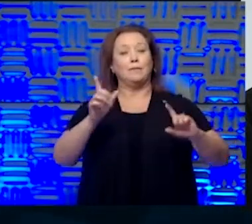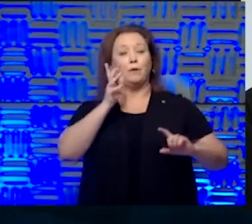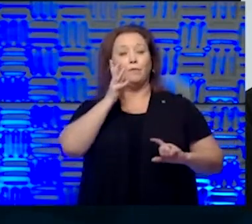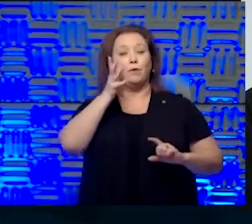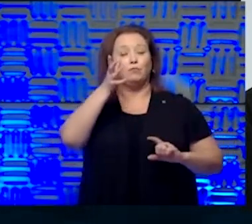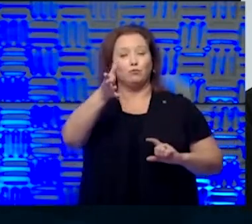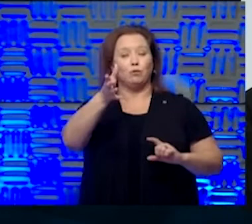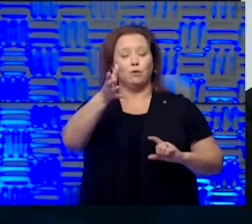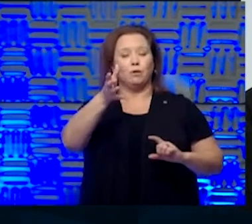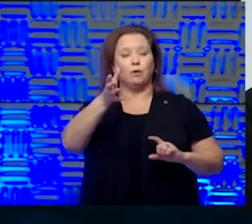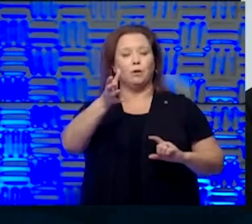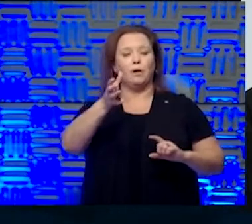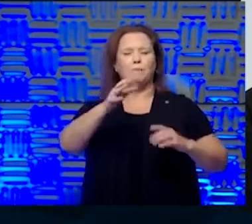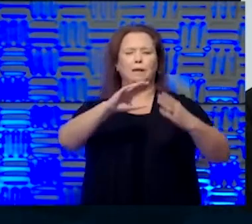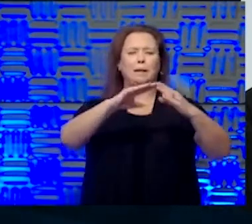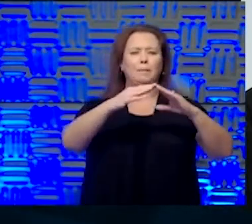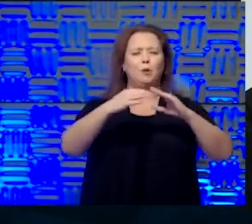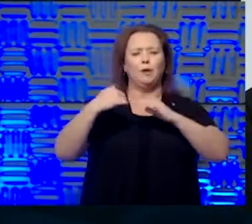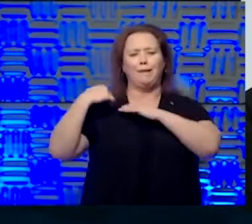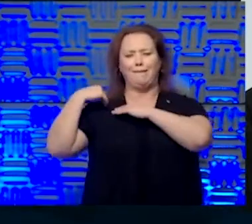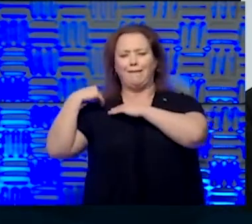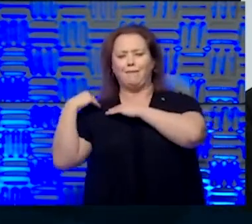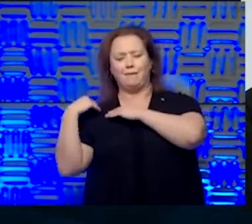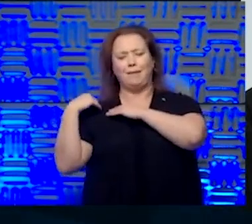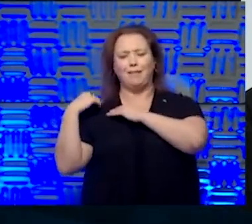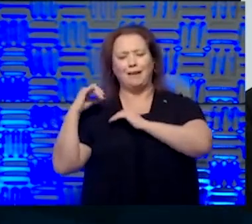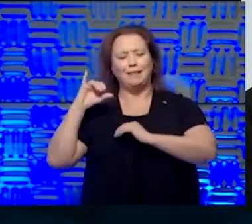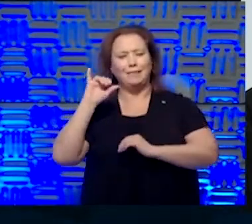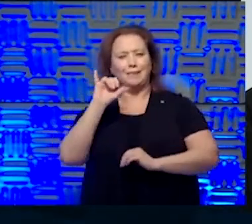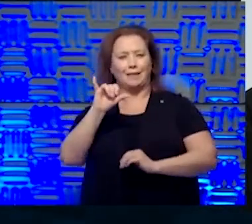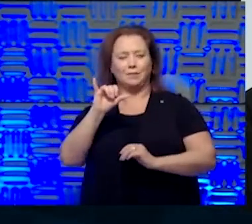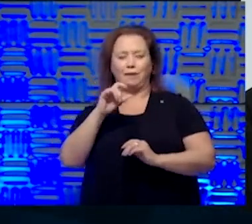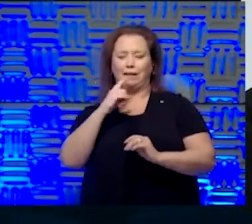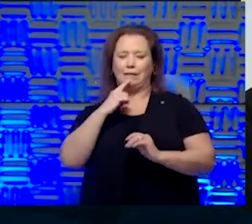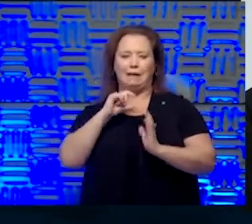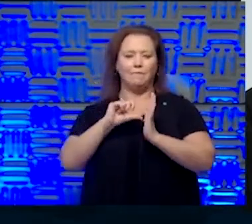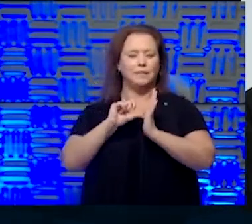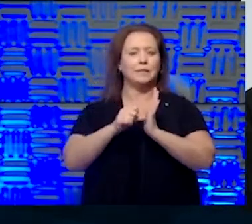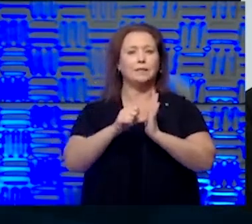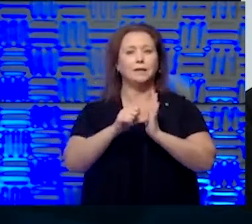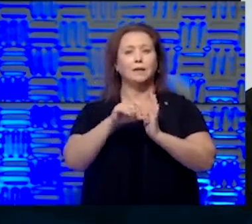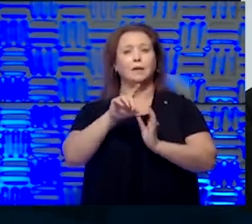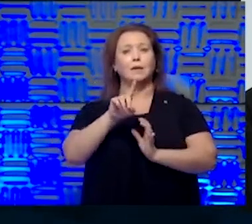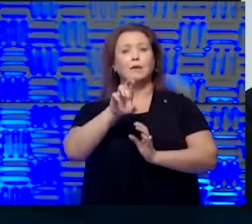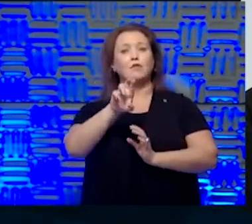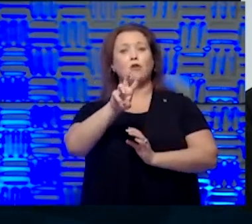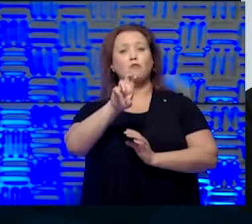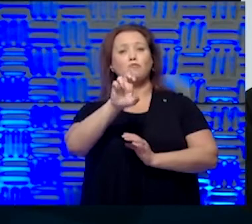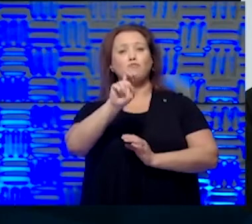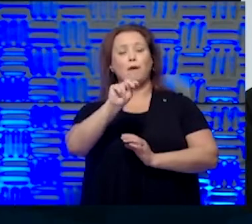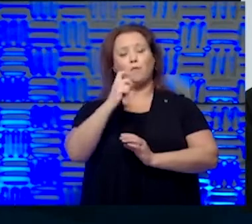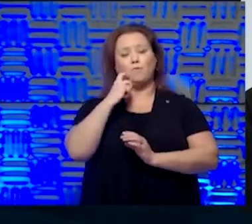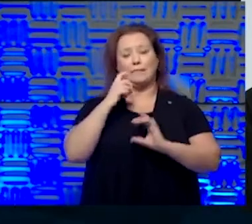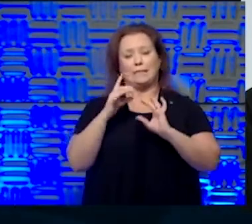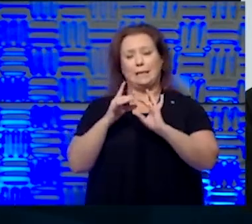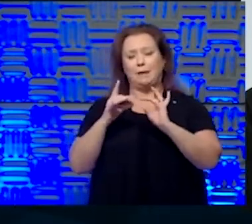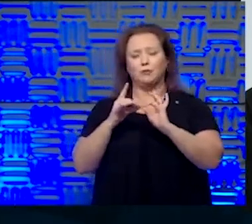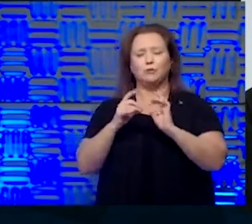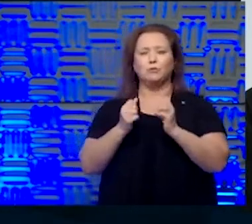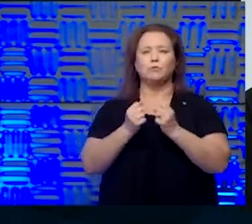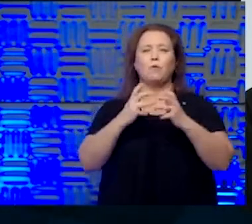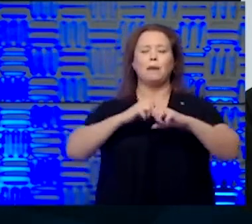community accountability is really what I go back to often. And as Dr. Brown mentioned, there are so many structural